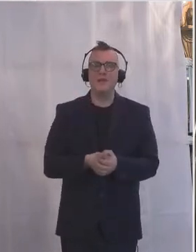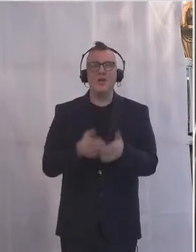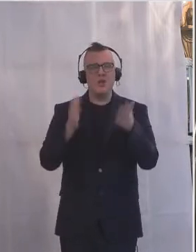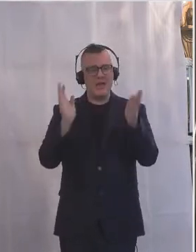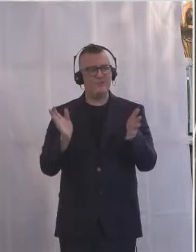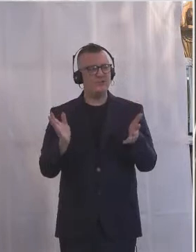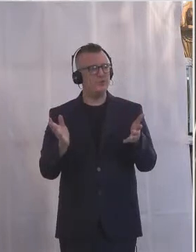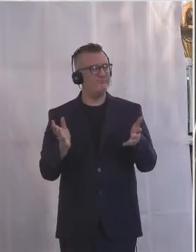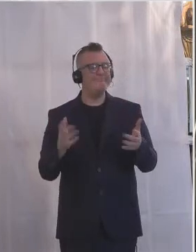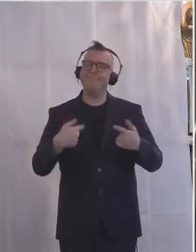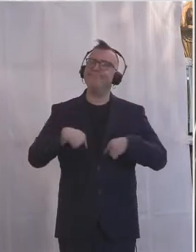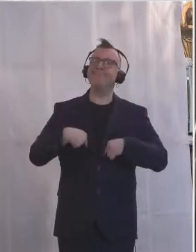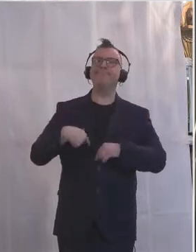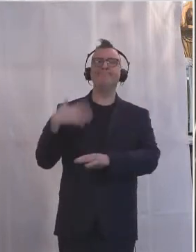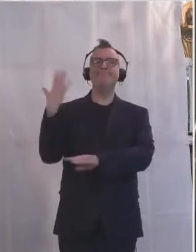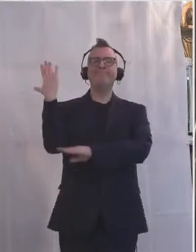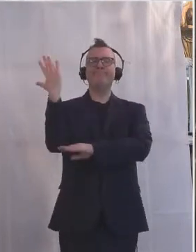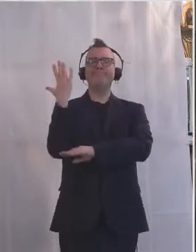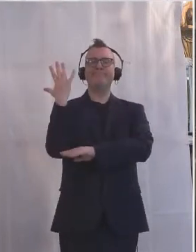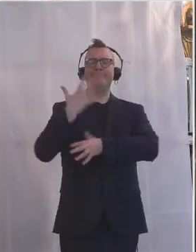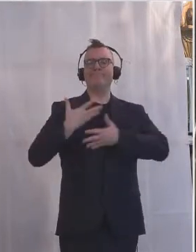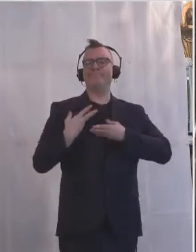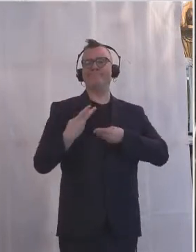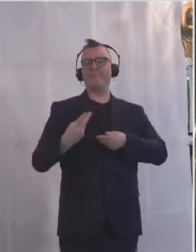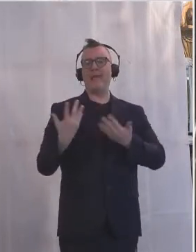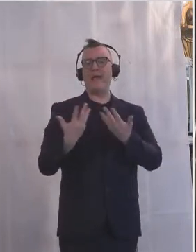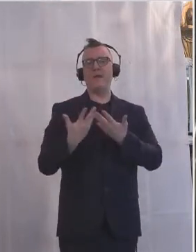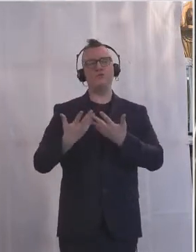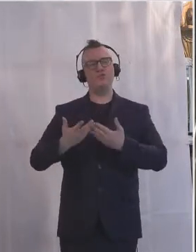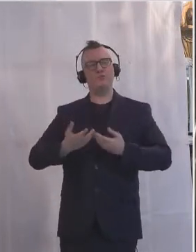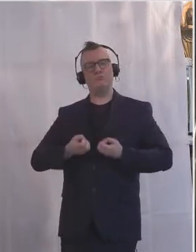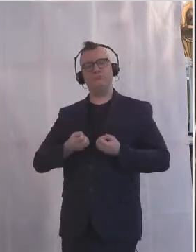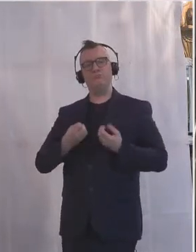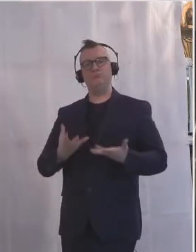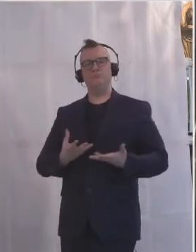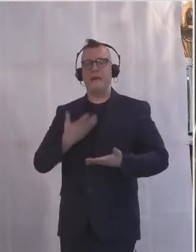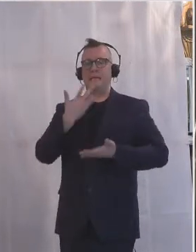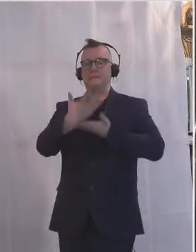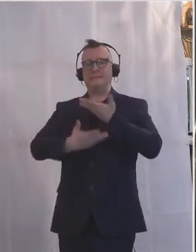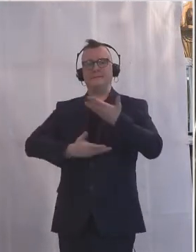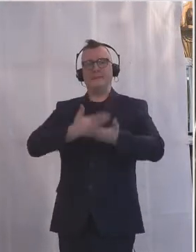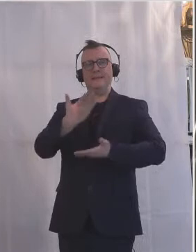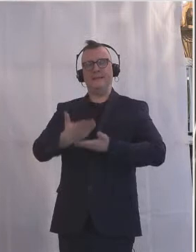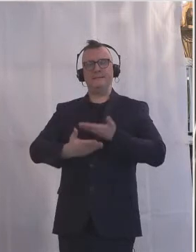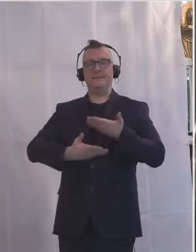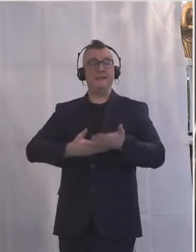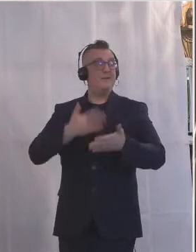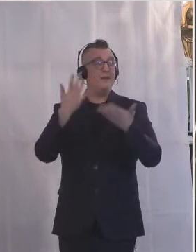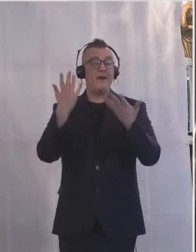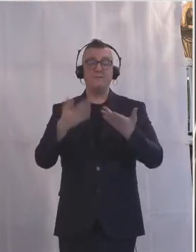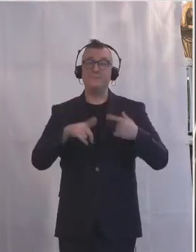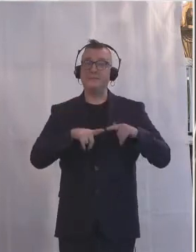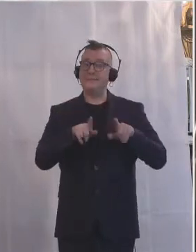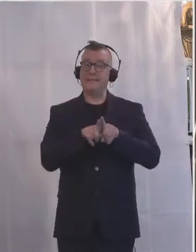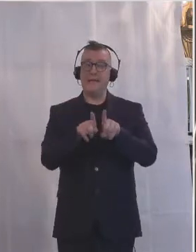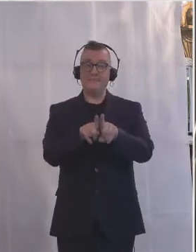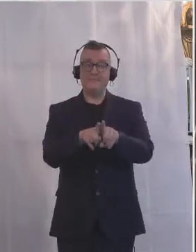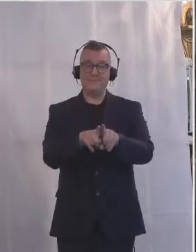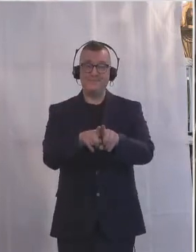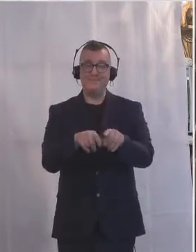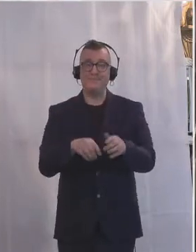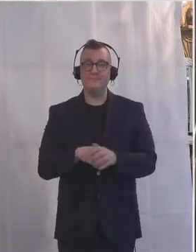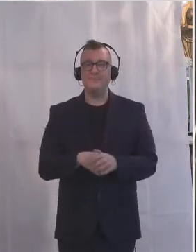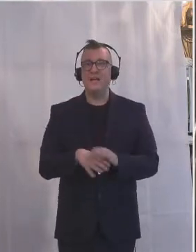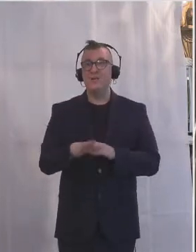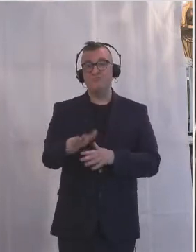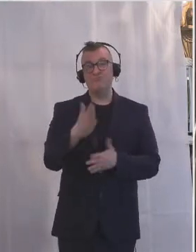standing up here and being able to speak, and then learning how to present and pitch, and you really have to consist, because 7 years ago nobody